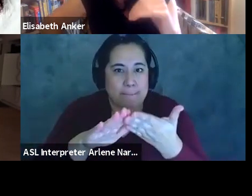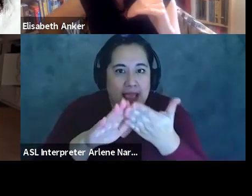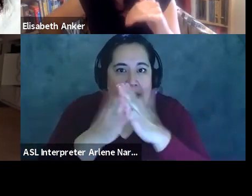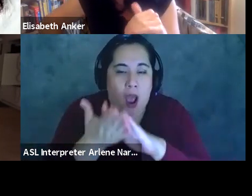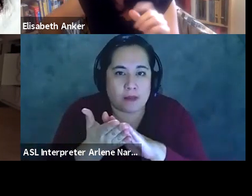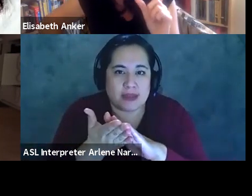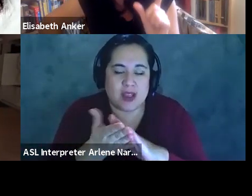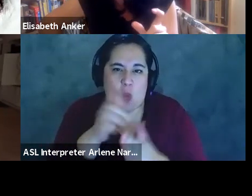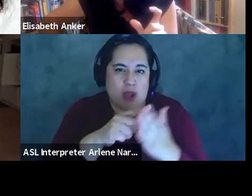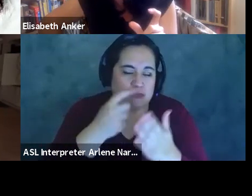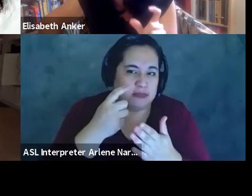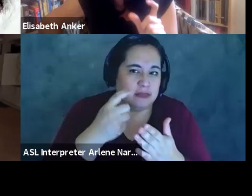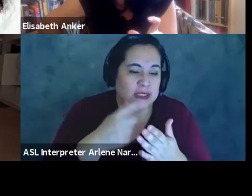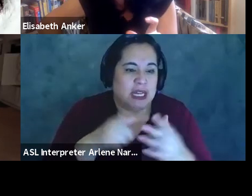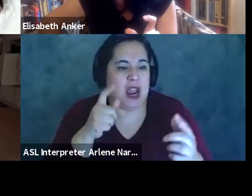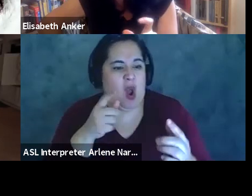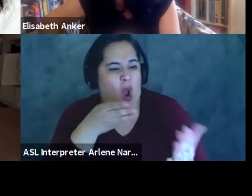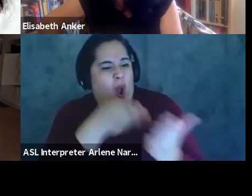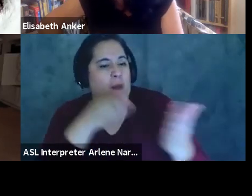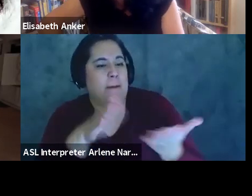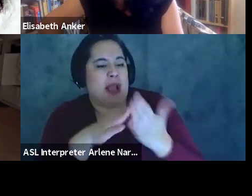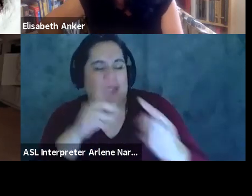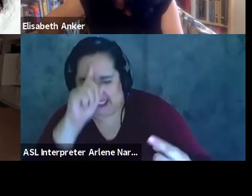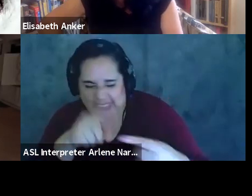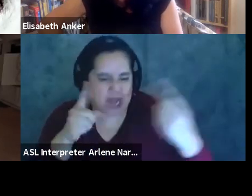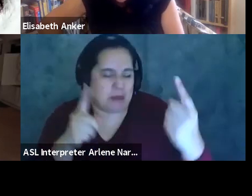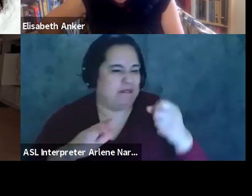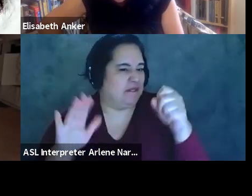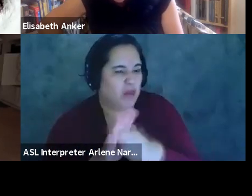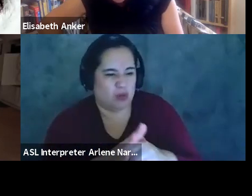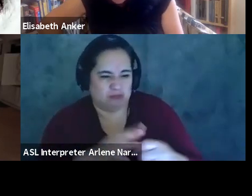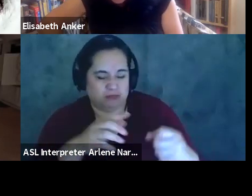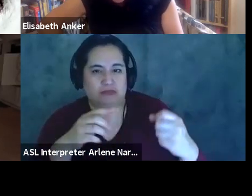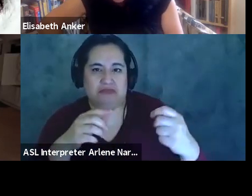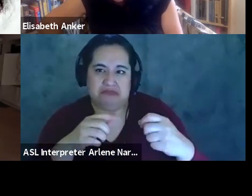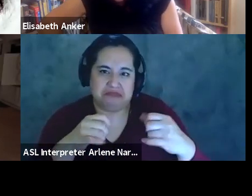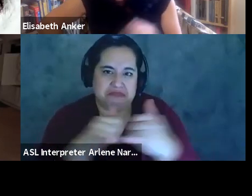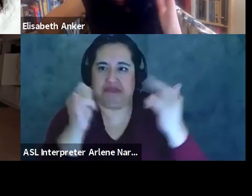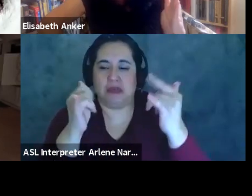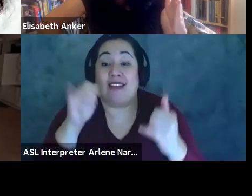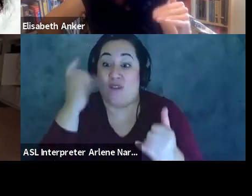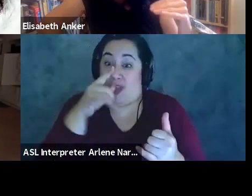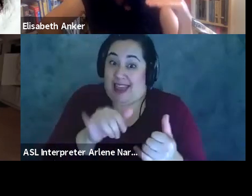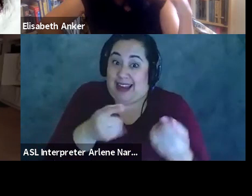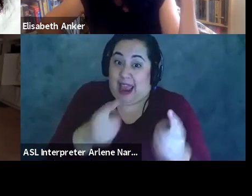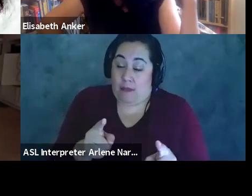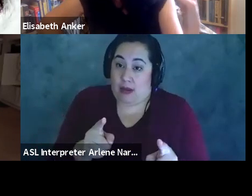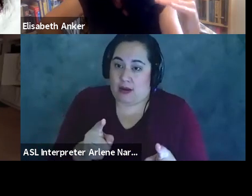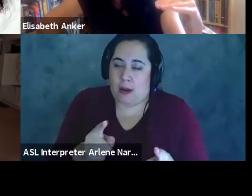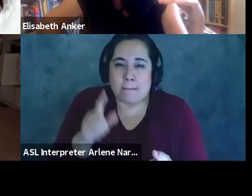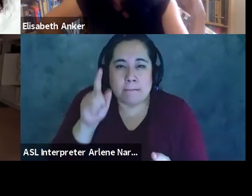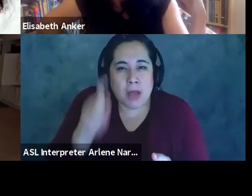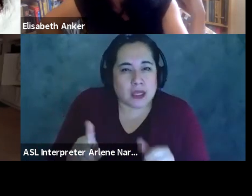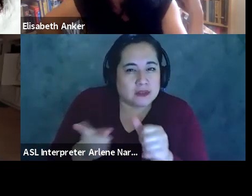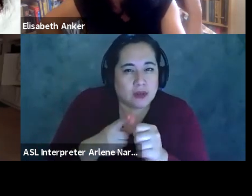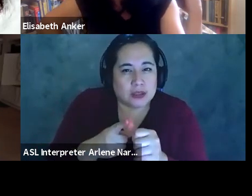the turning of opposition into an existential enemy. And I think in order for that to happen, there has to be